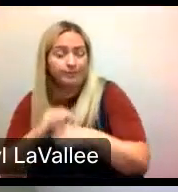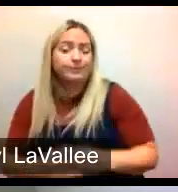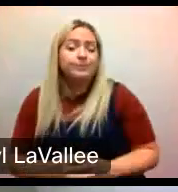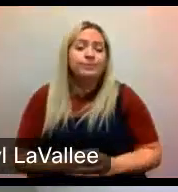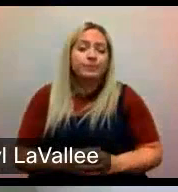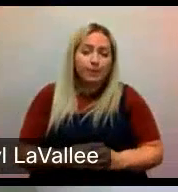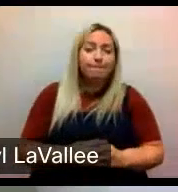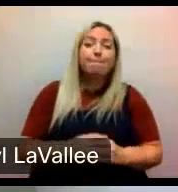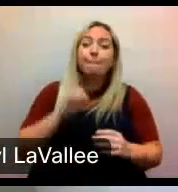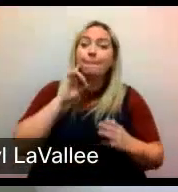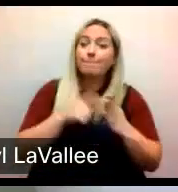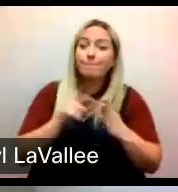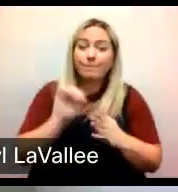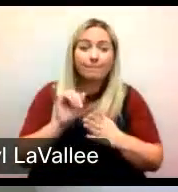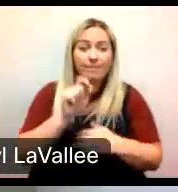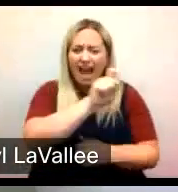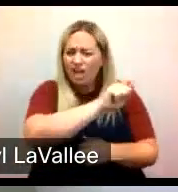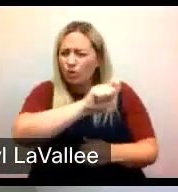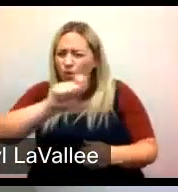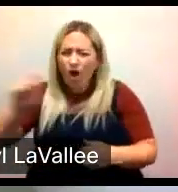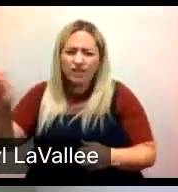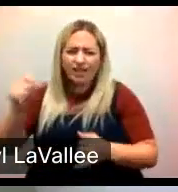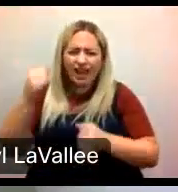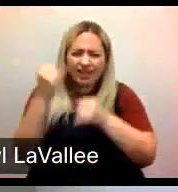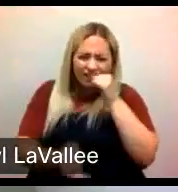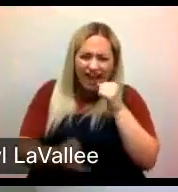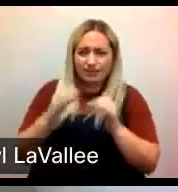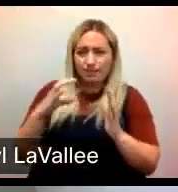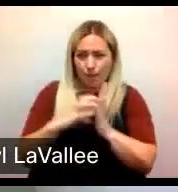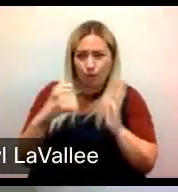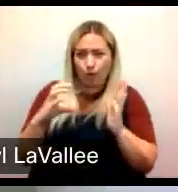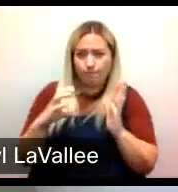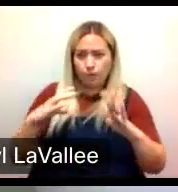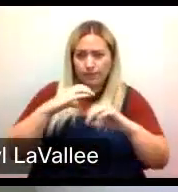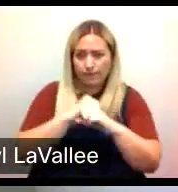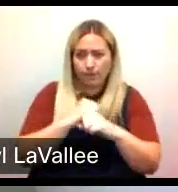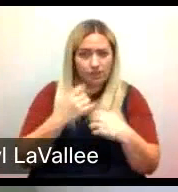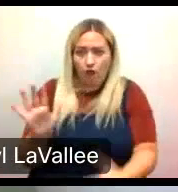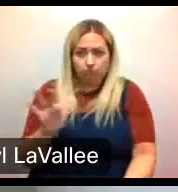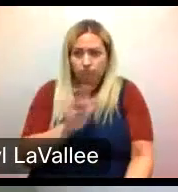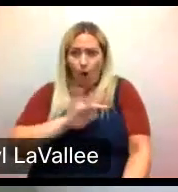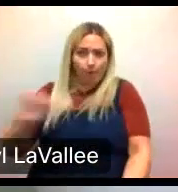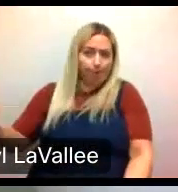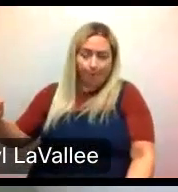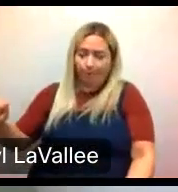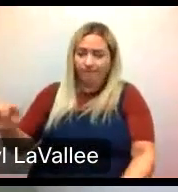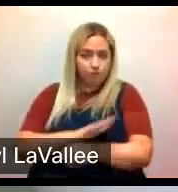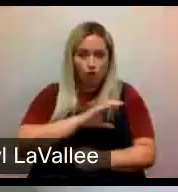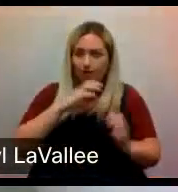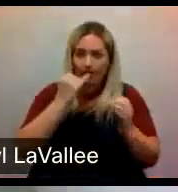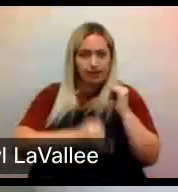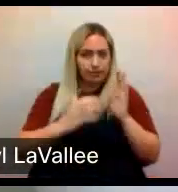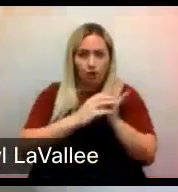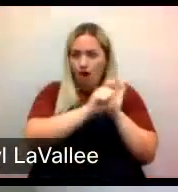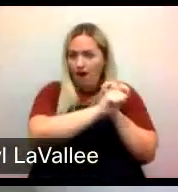You'll also notice that I've crossed out the entire last paragraph of this summary. It's gone. I've crossed out the entire thing.